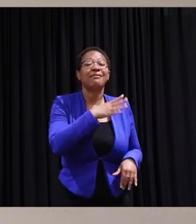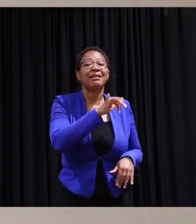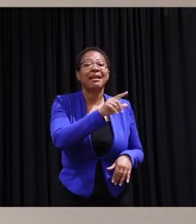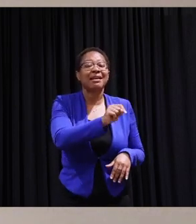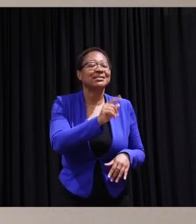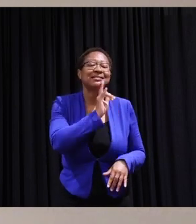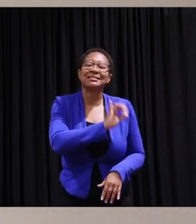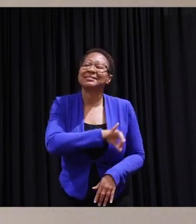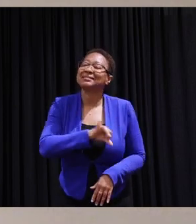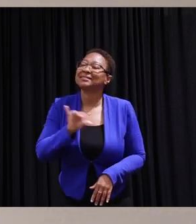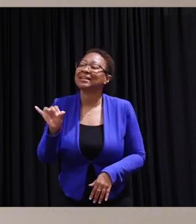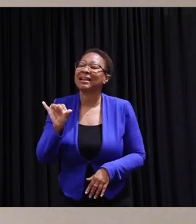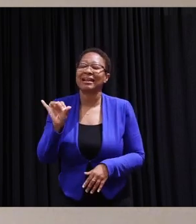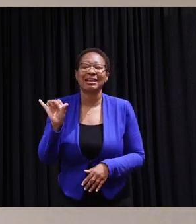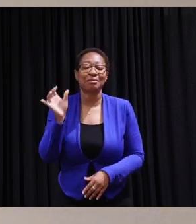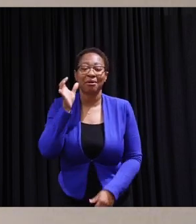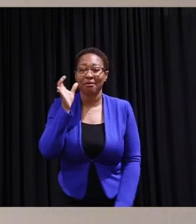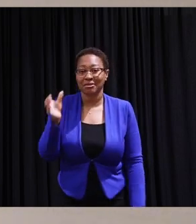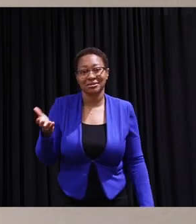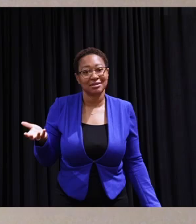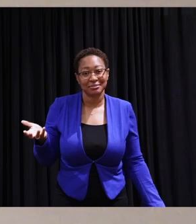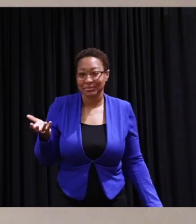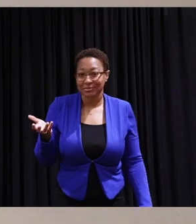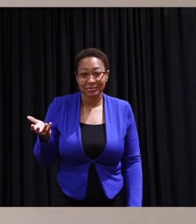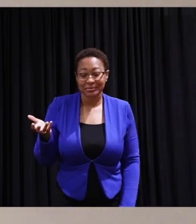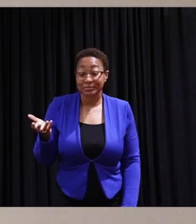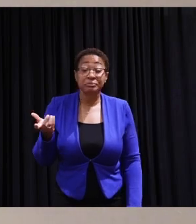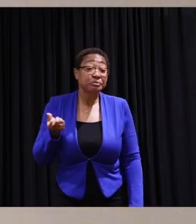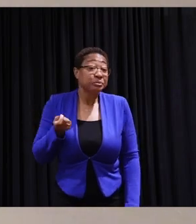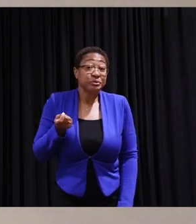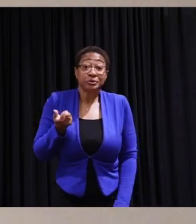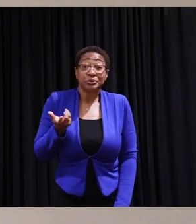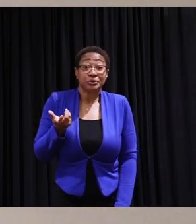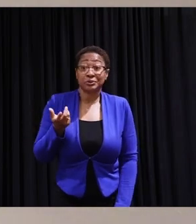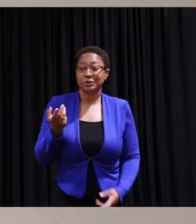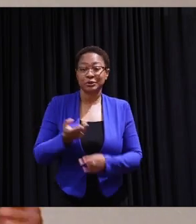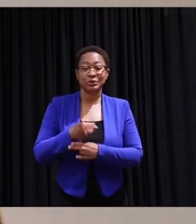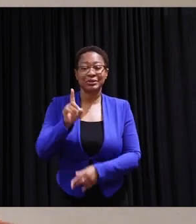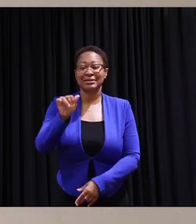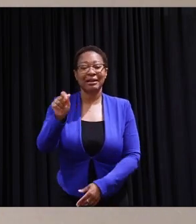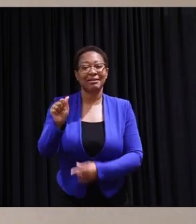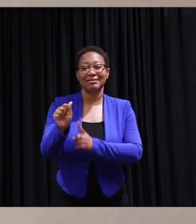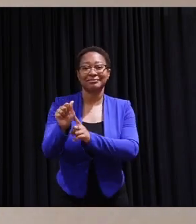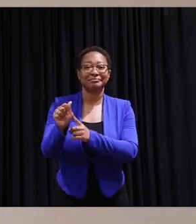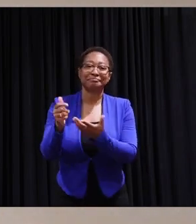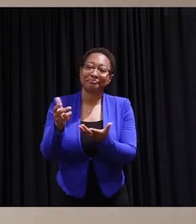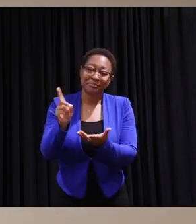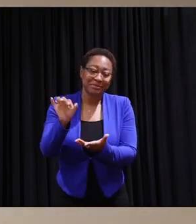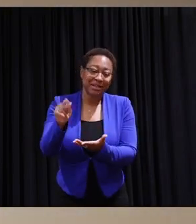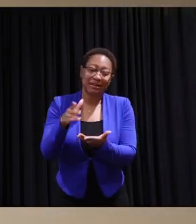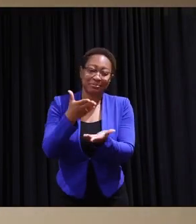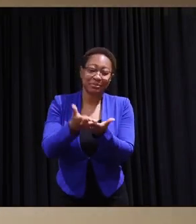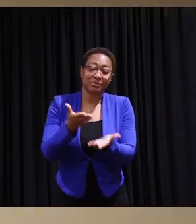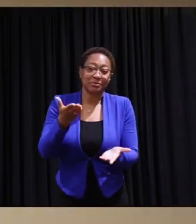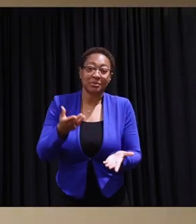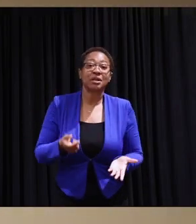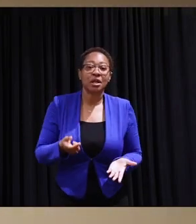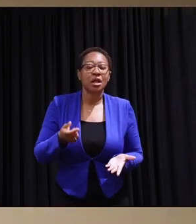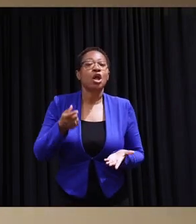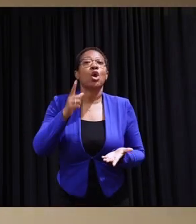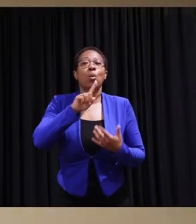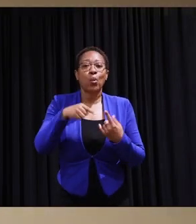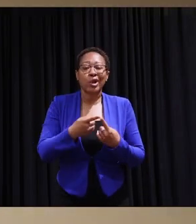it's the same concept. And so what you do is you use data. That's why arming yourself